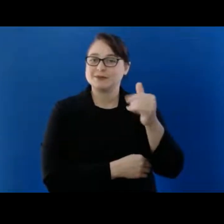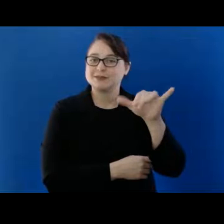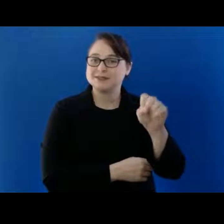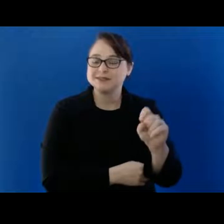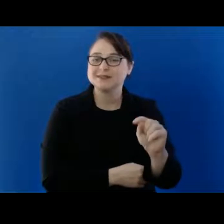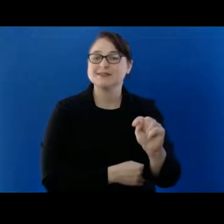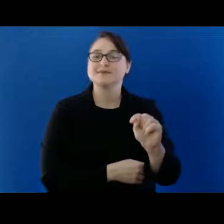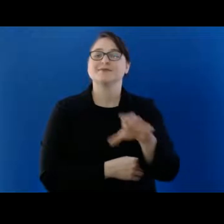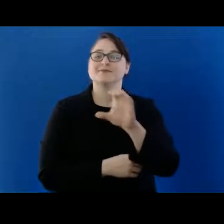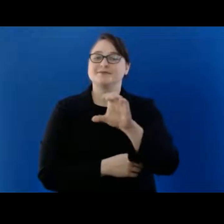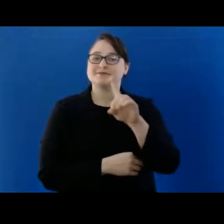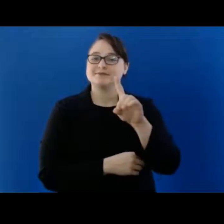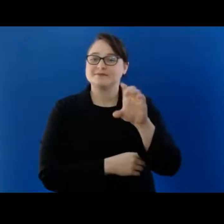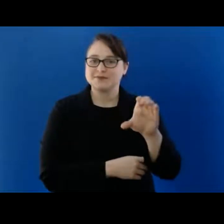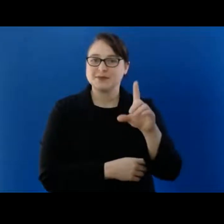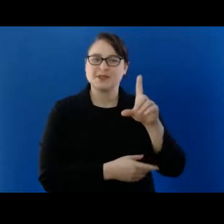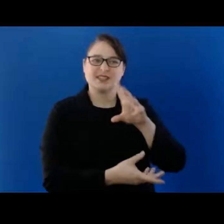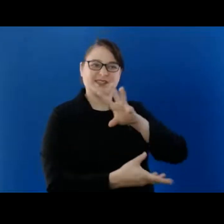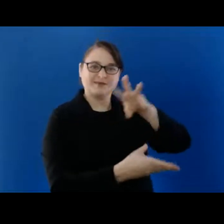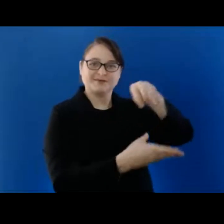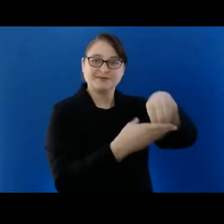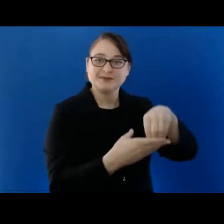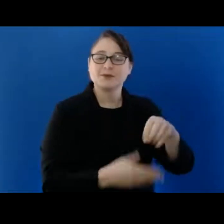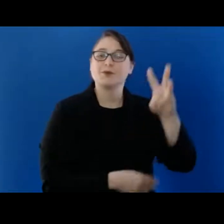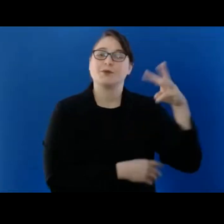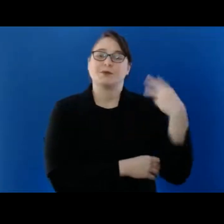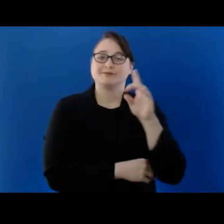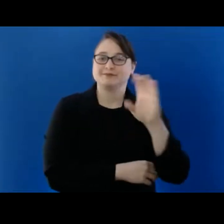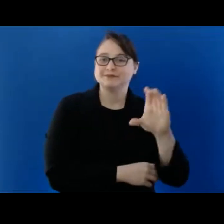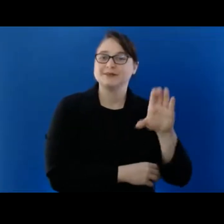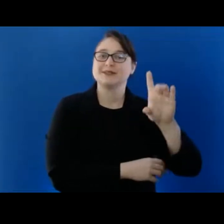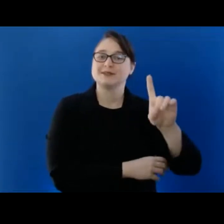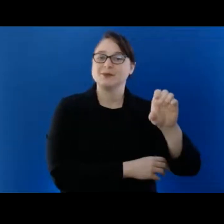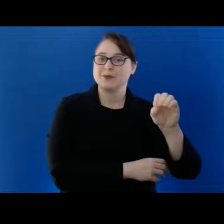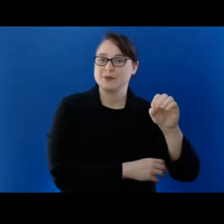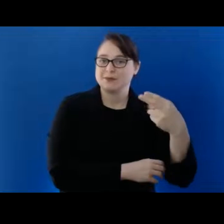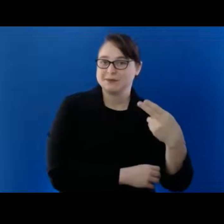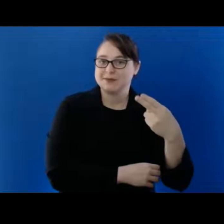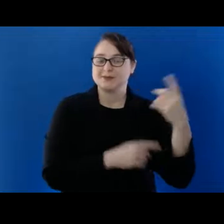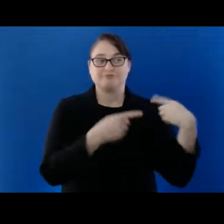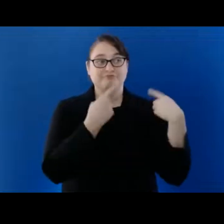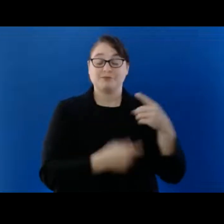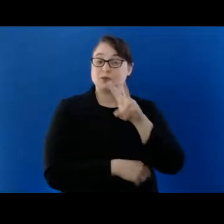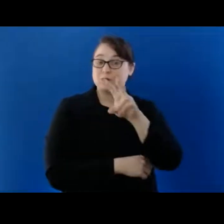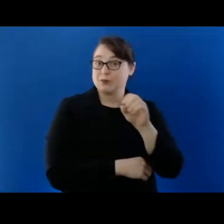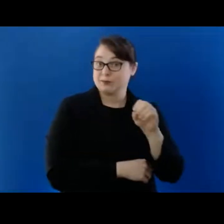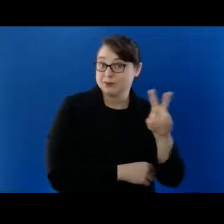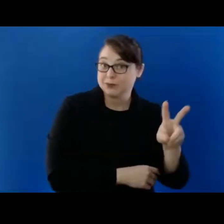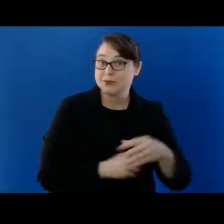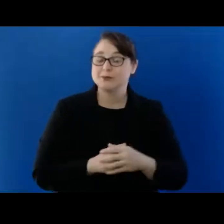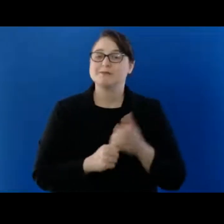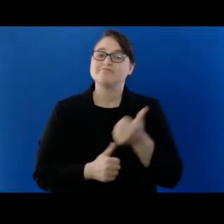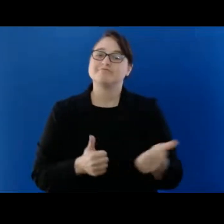embedded within the Washington, D.C. DOH since 2002. He has acted in many different capacities as the acting